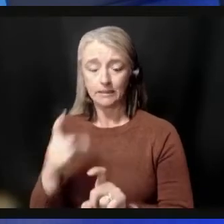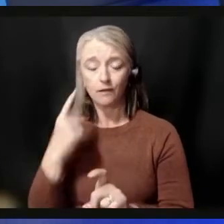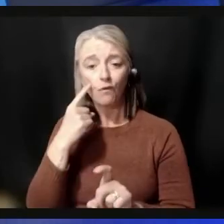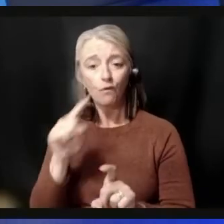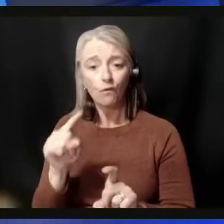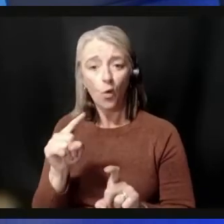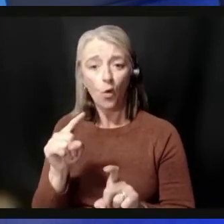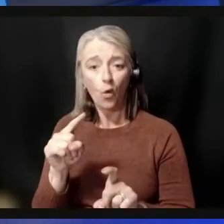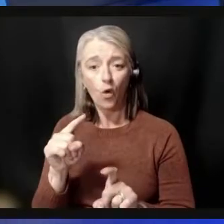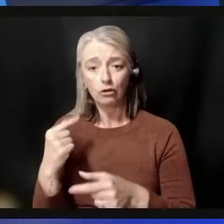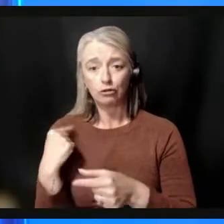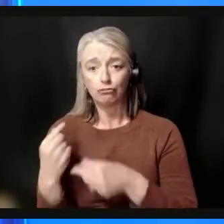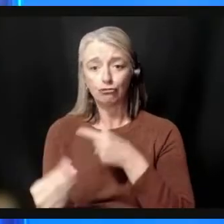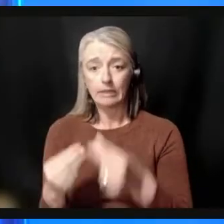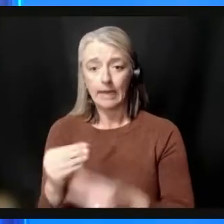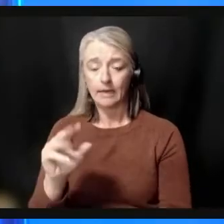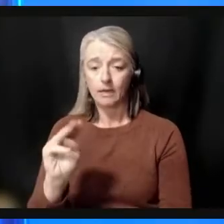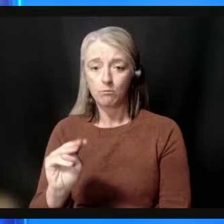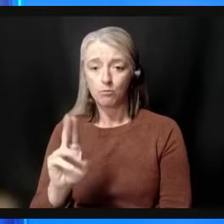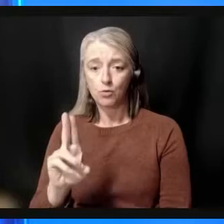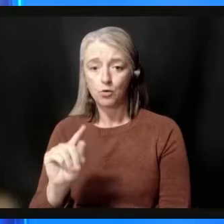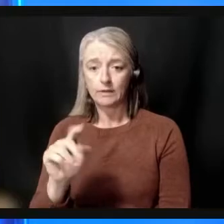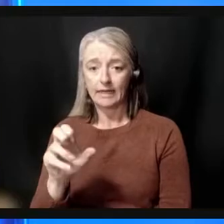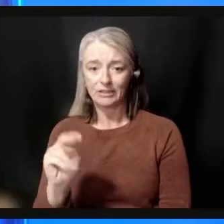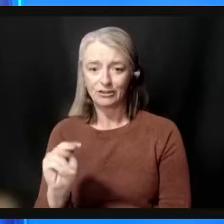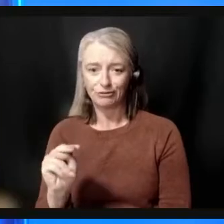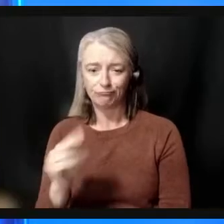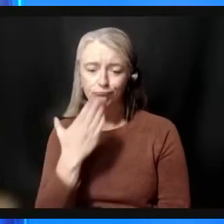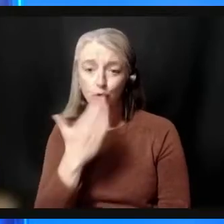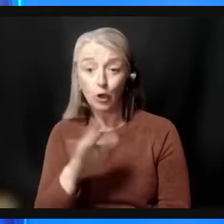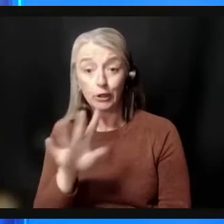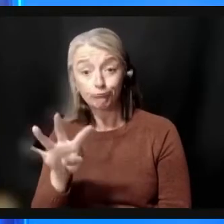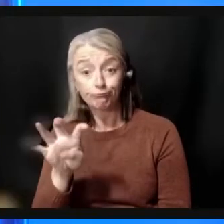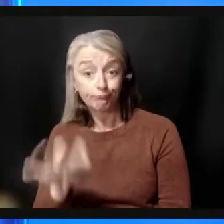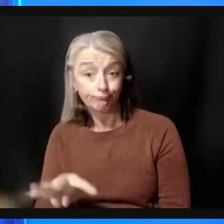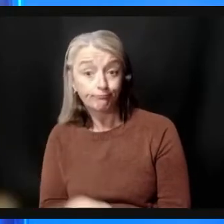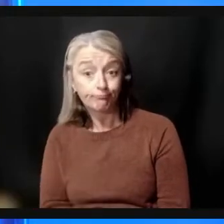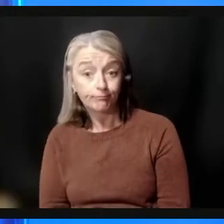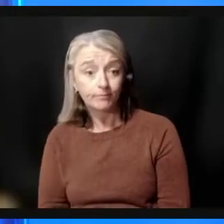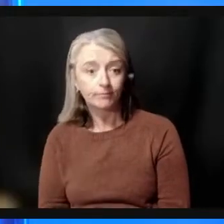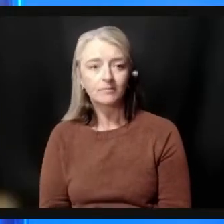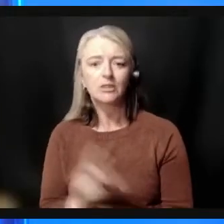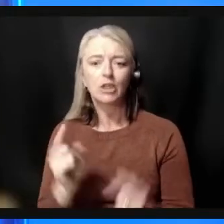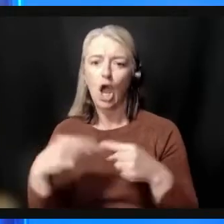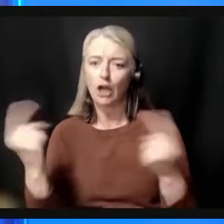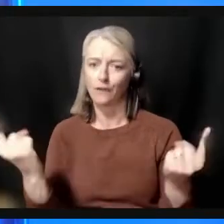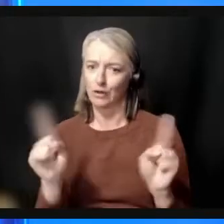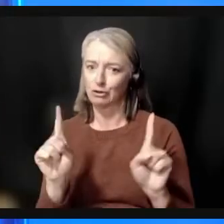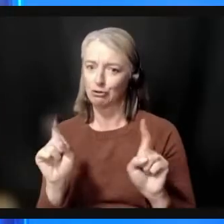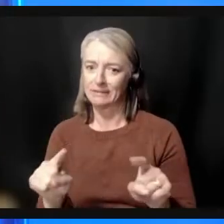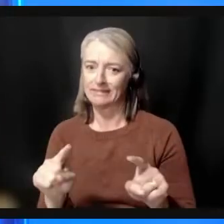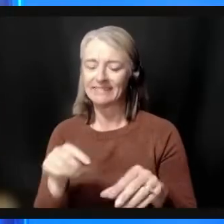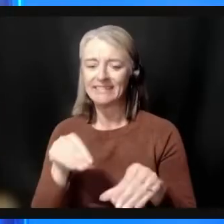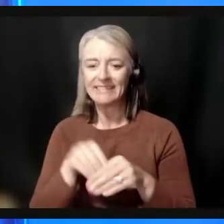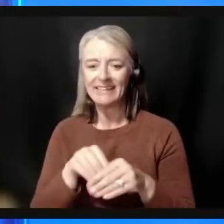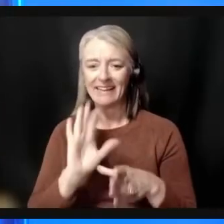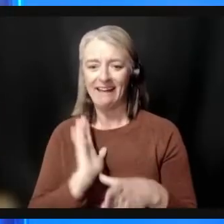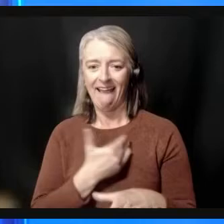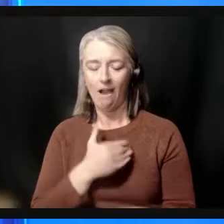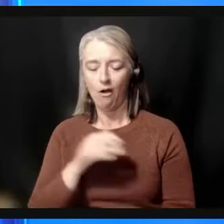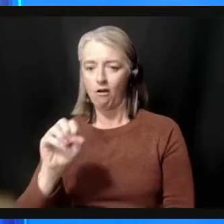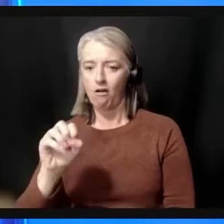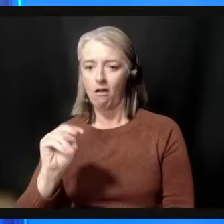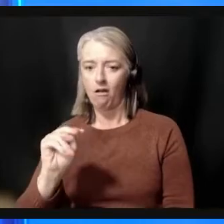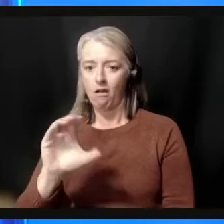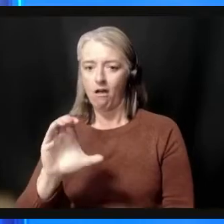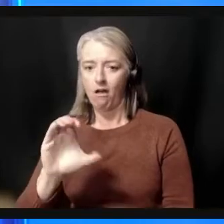genetic mutations? That's a great question and really controversial in the oncology space right now. I think in